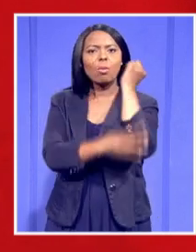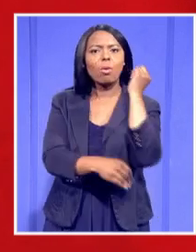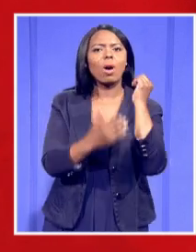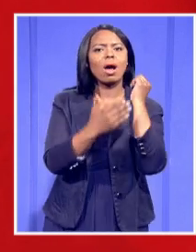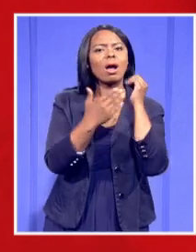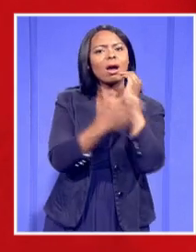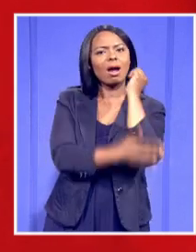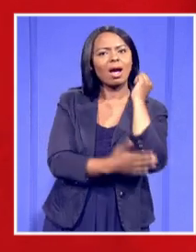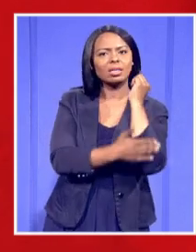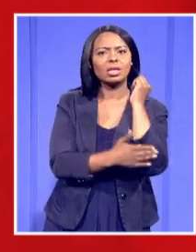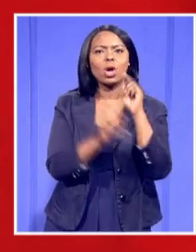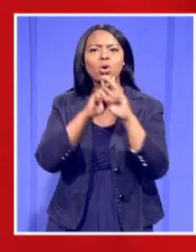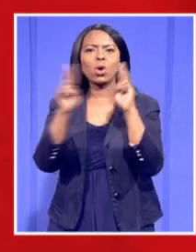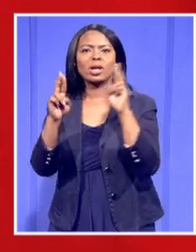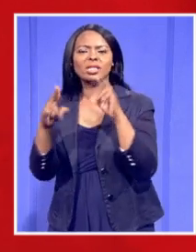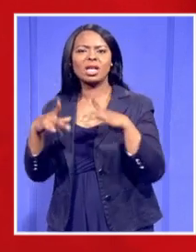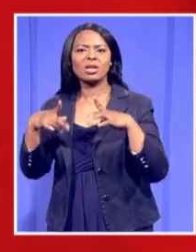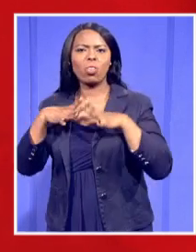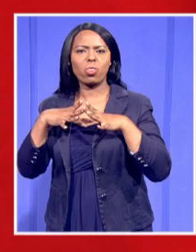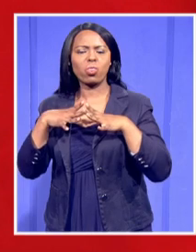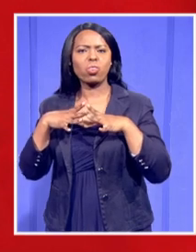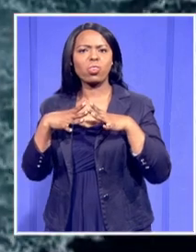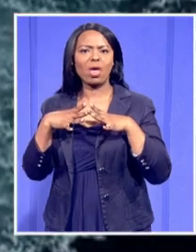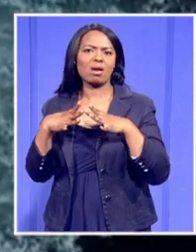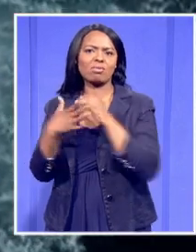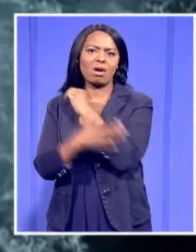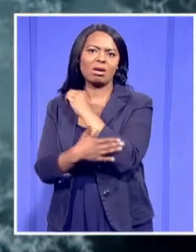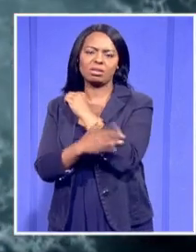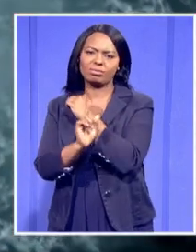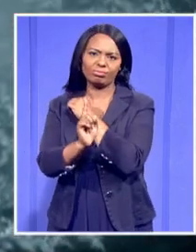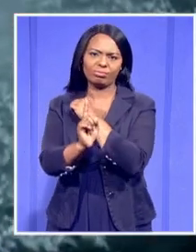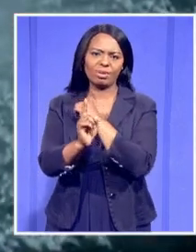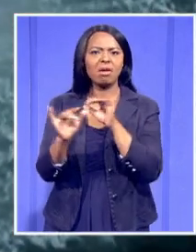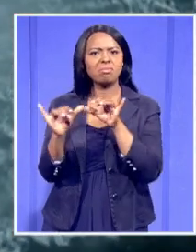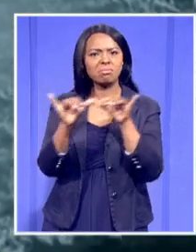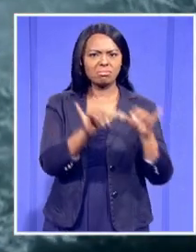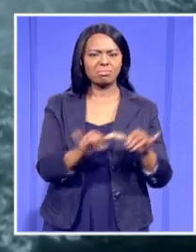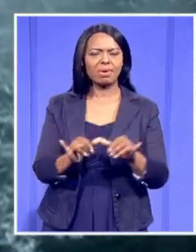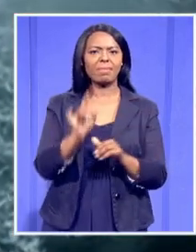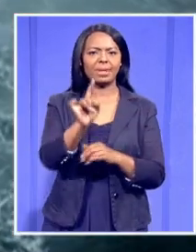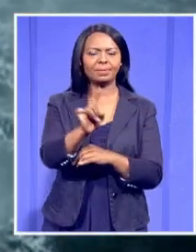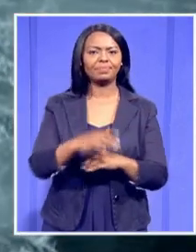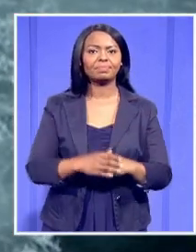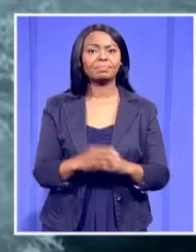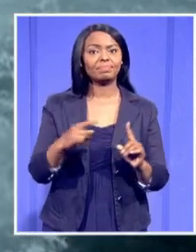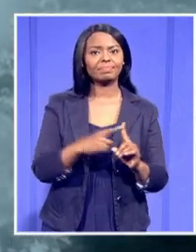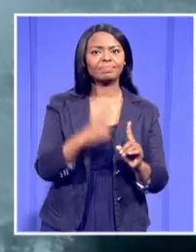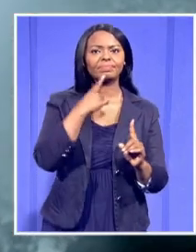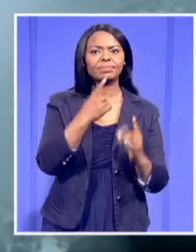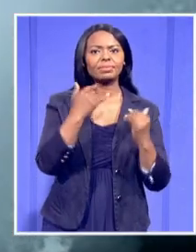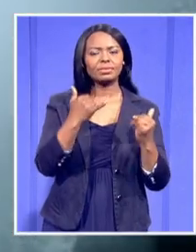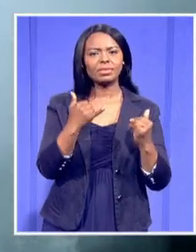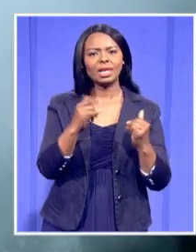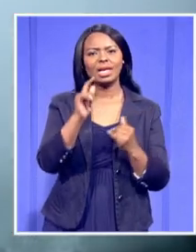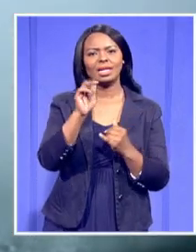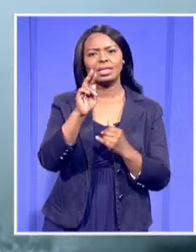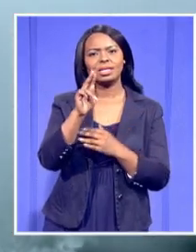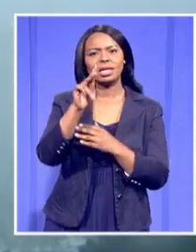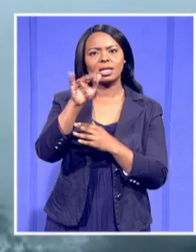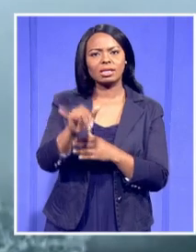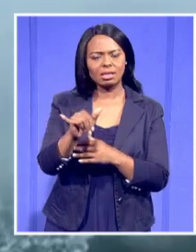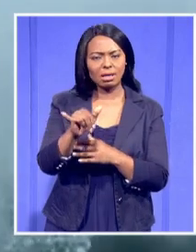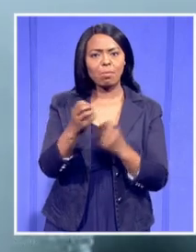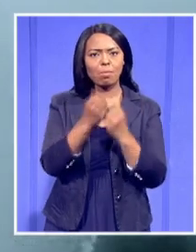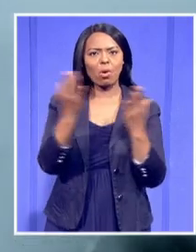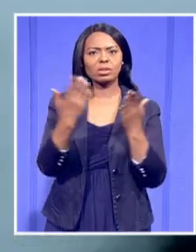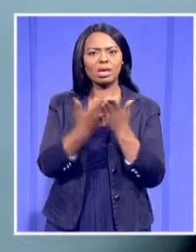than developed ones during this period. Meanwhile, Putin says Turkey is the most reliable route to